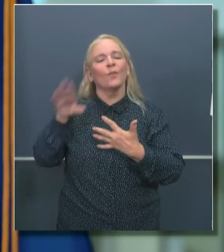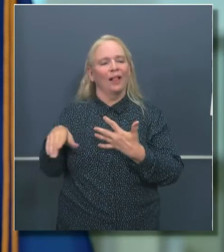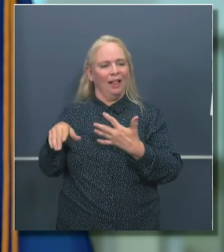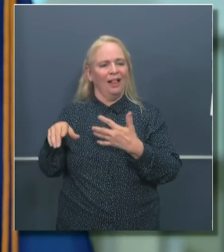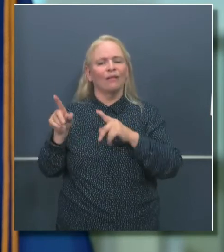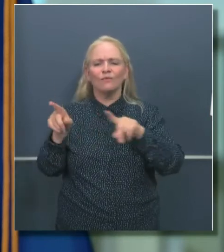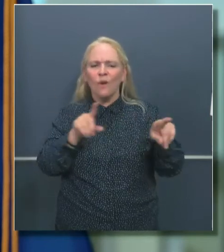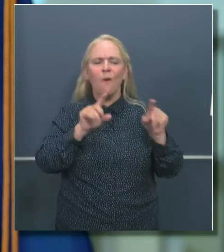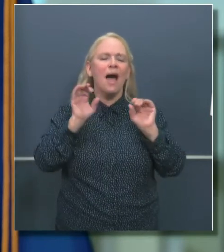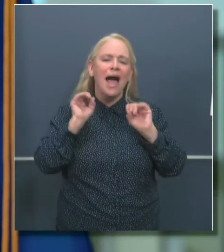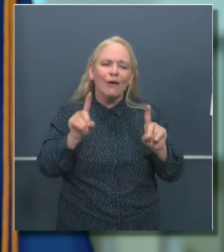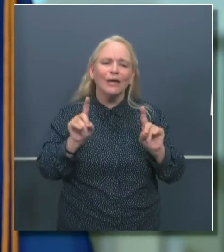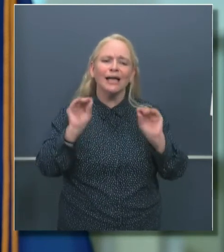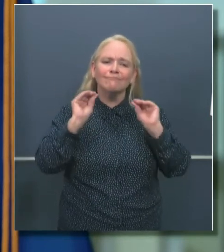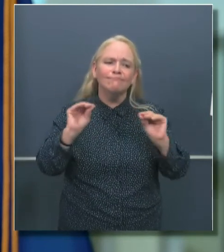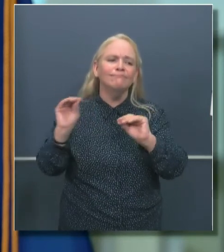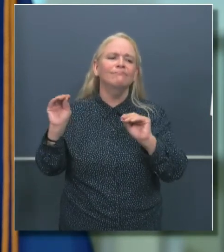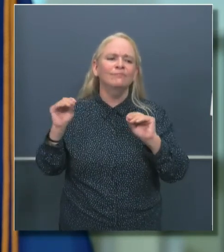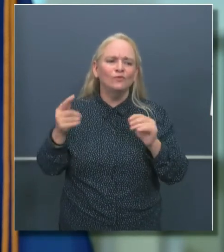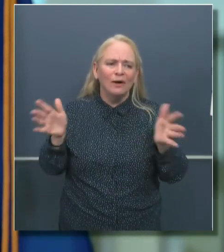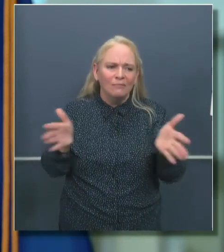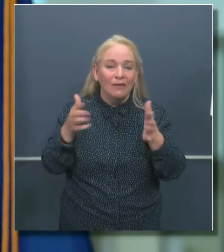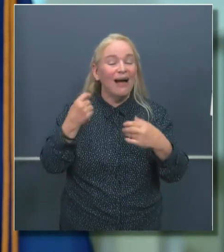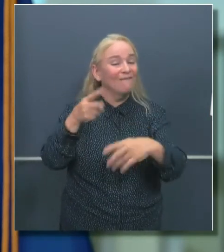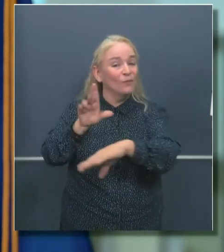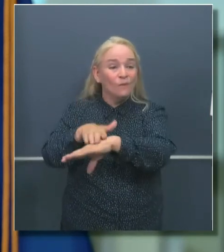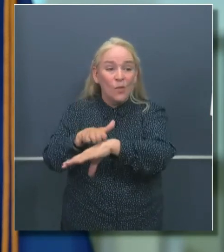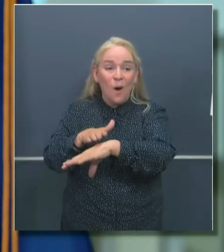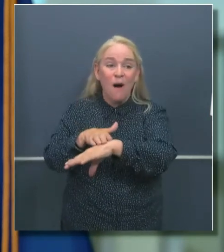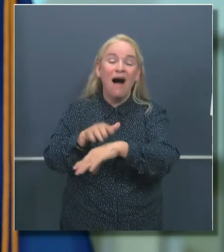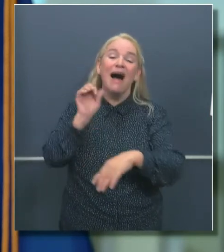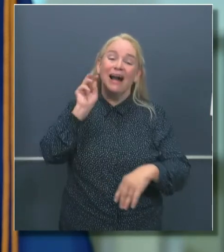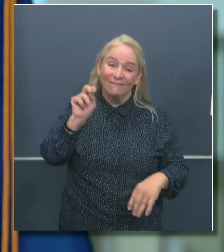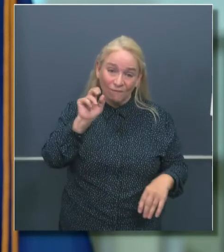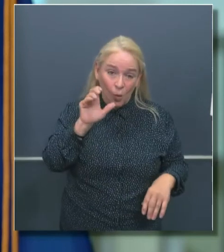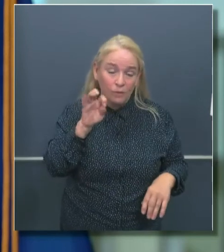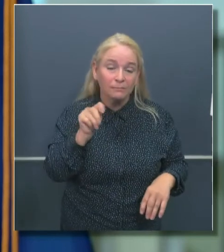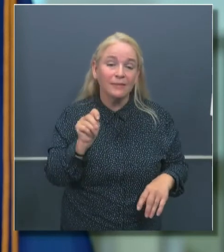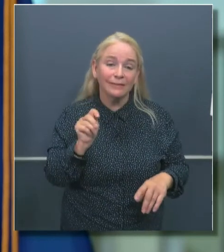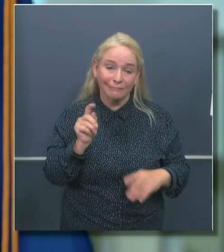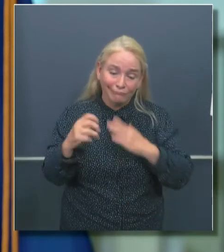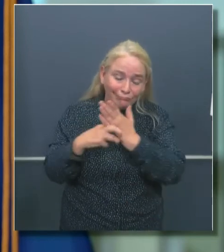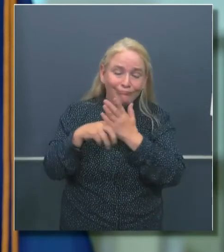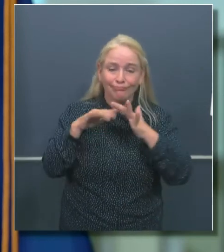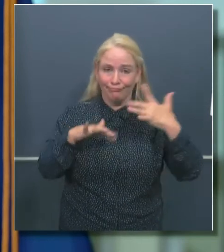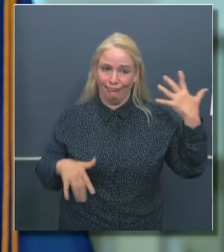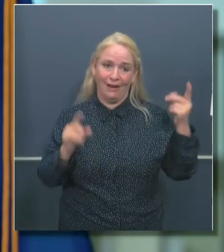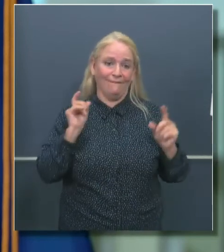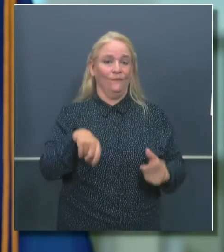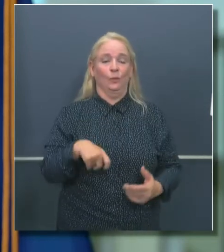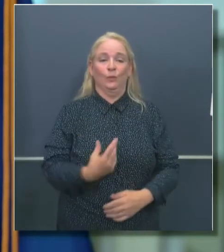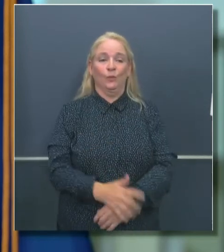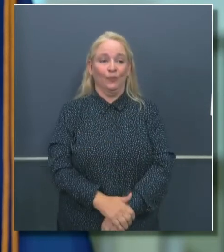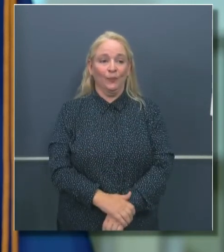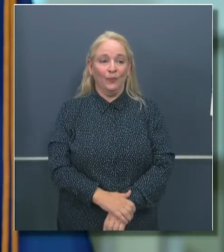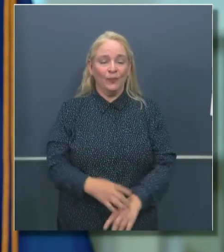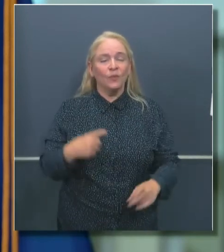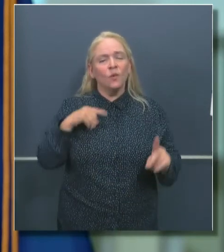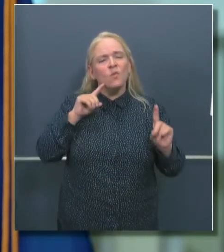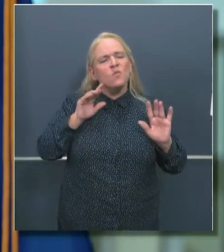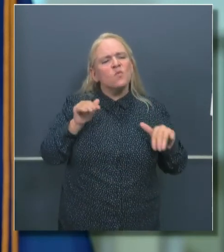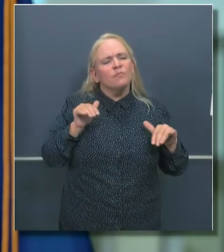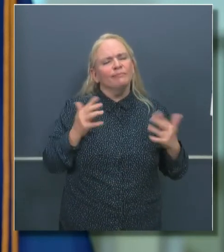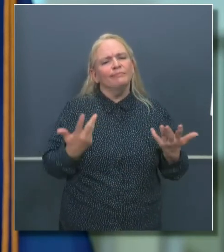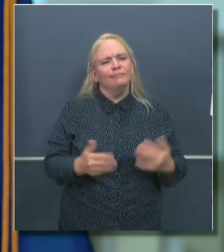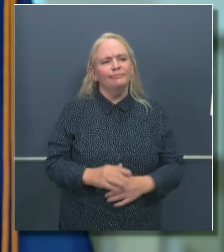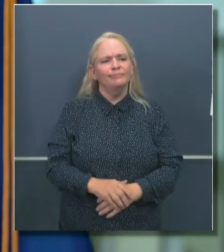and education, well, we are now doing that at a record scale that we've never done in the past. And we're just hoping that